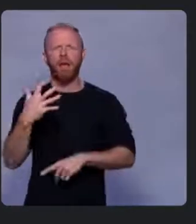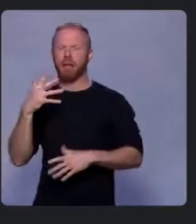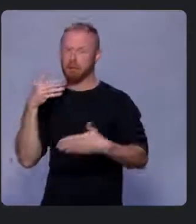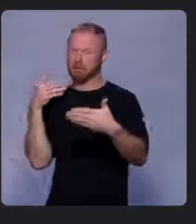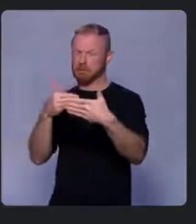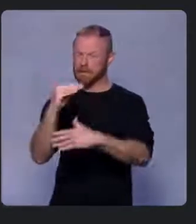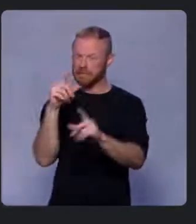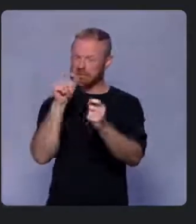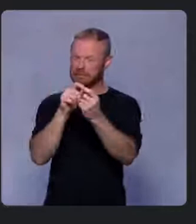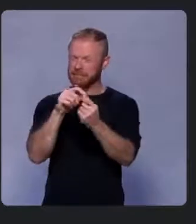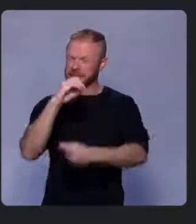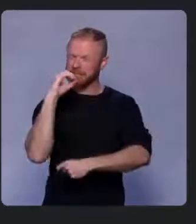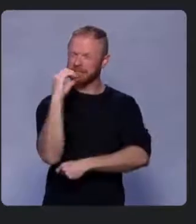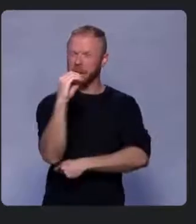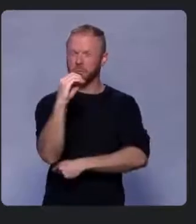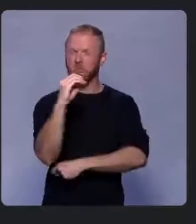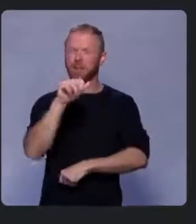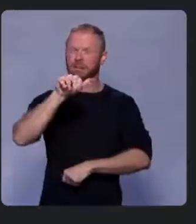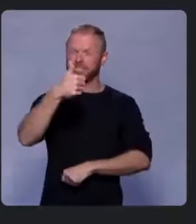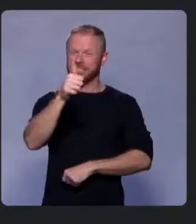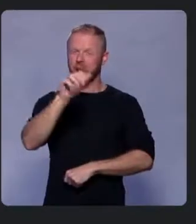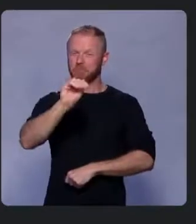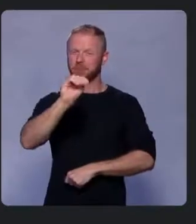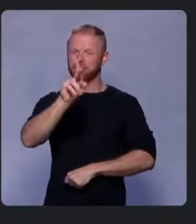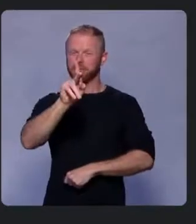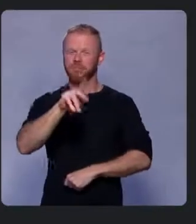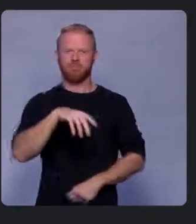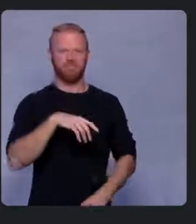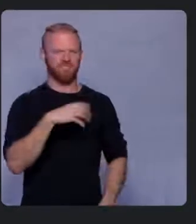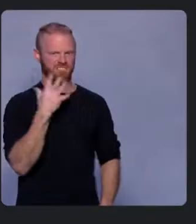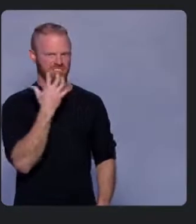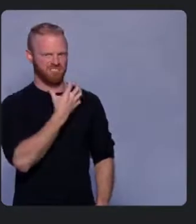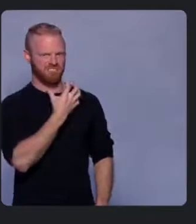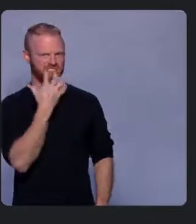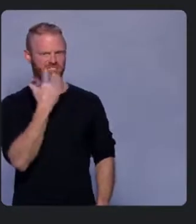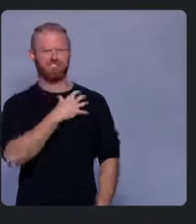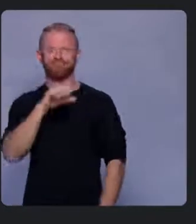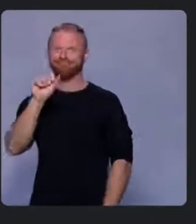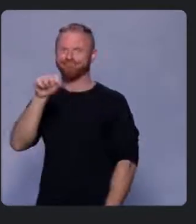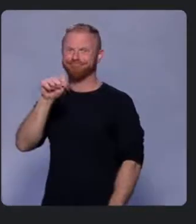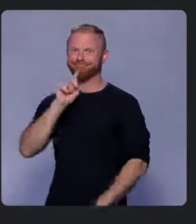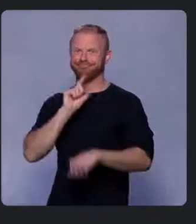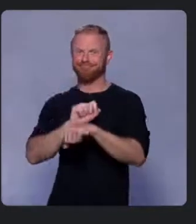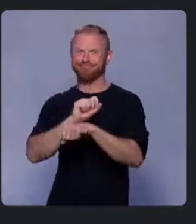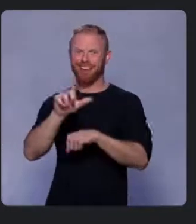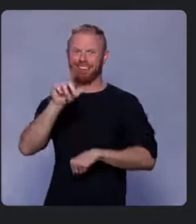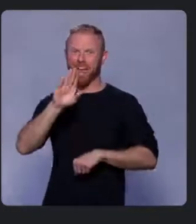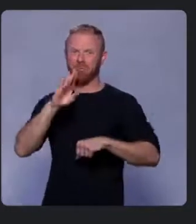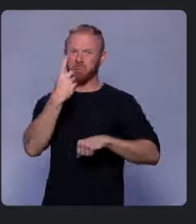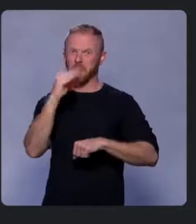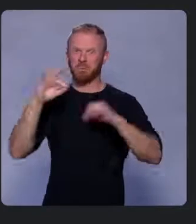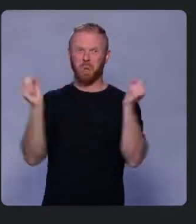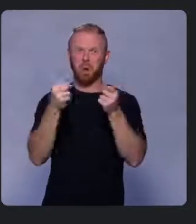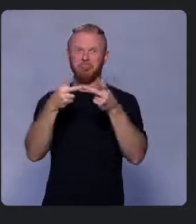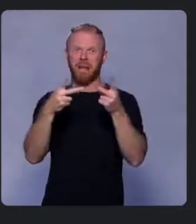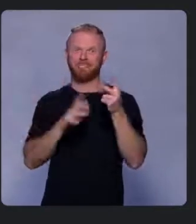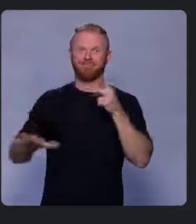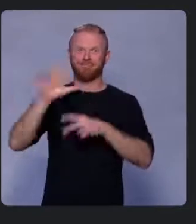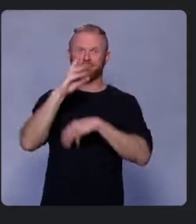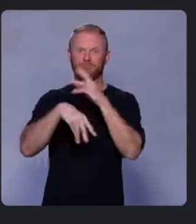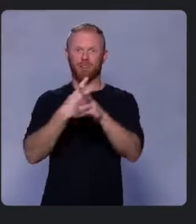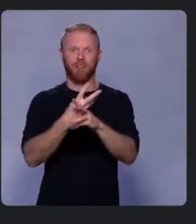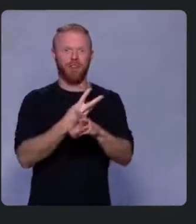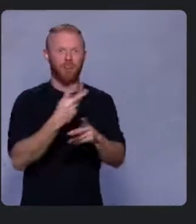absolute zero, 10 millikelvin to be precise. Wow. Which means that parts of our lab are some of the coldest places in the universe. Wow, colder than